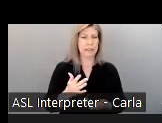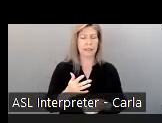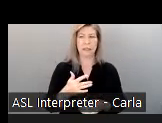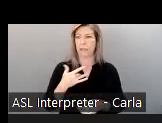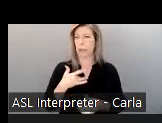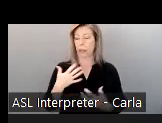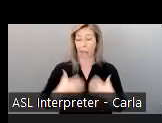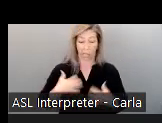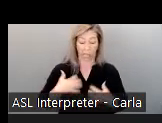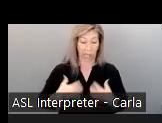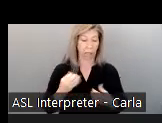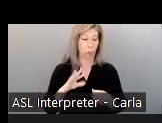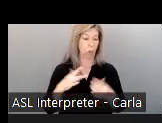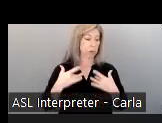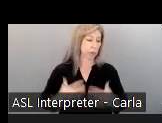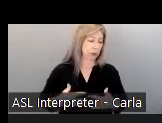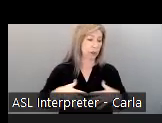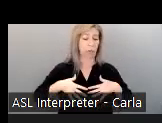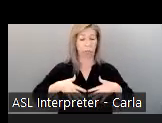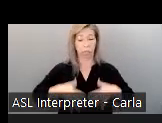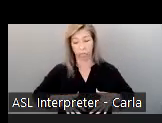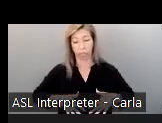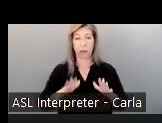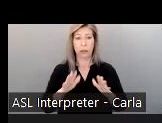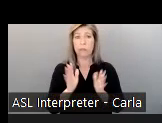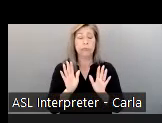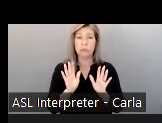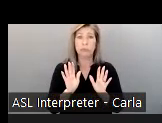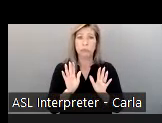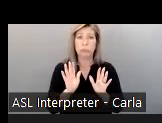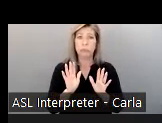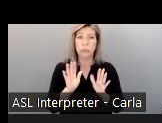irritability or depression, though that is happening